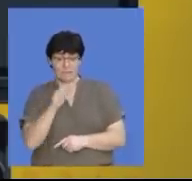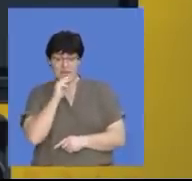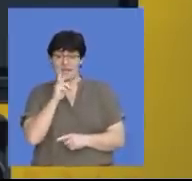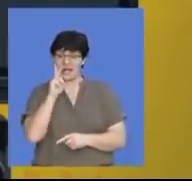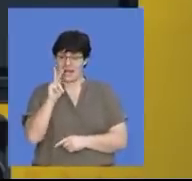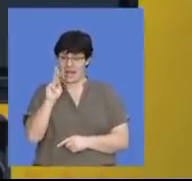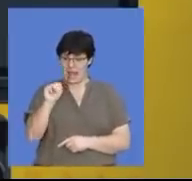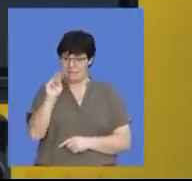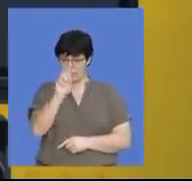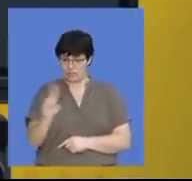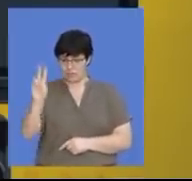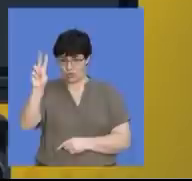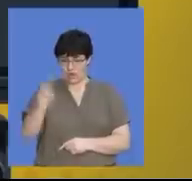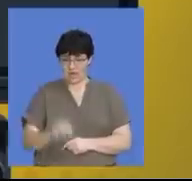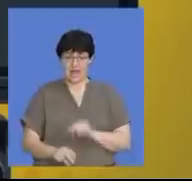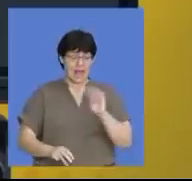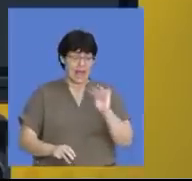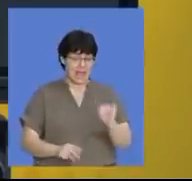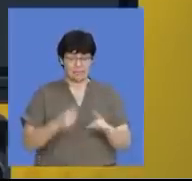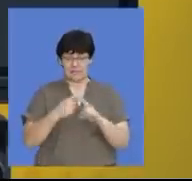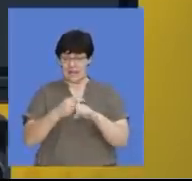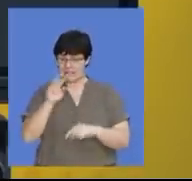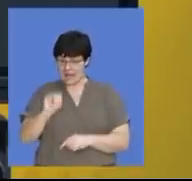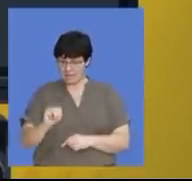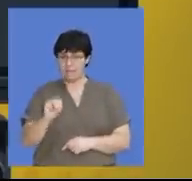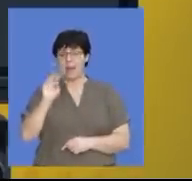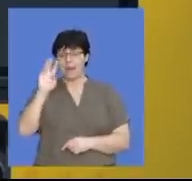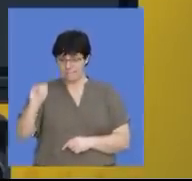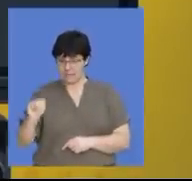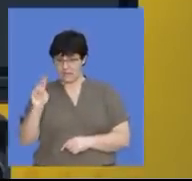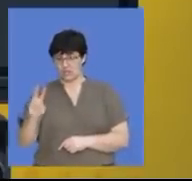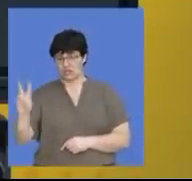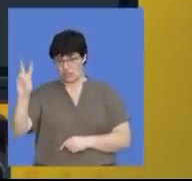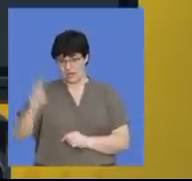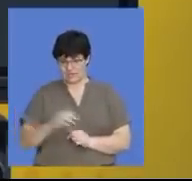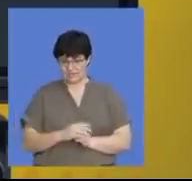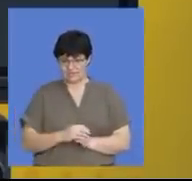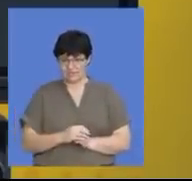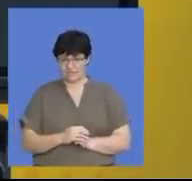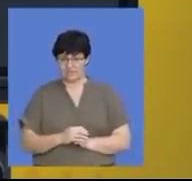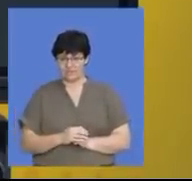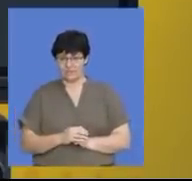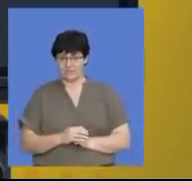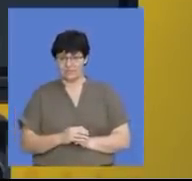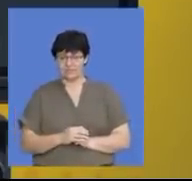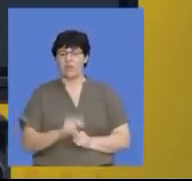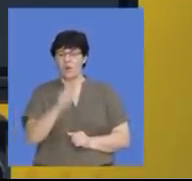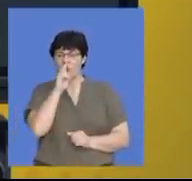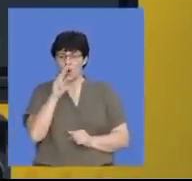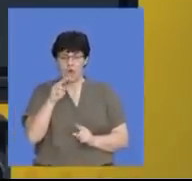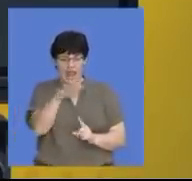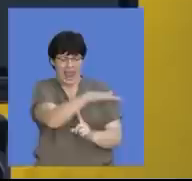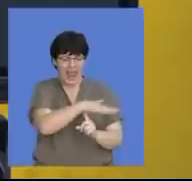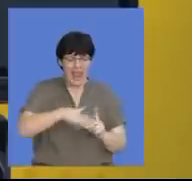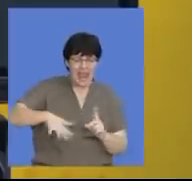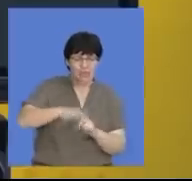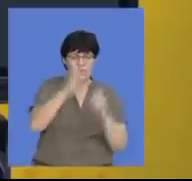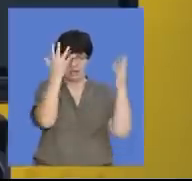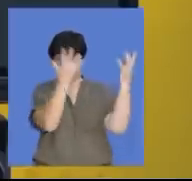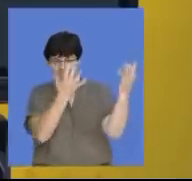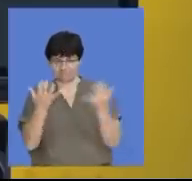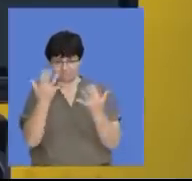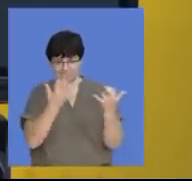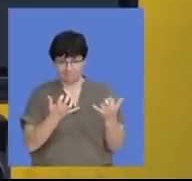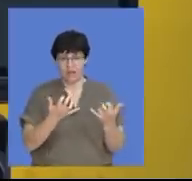squared. Meters times meters is meters squared. Let's look at how the area calculation plays